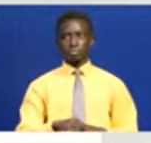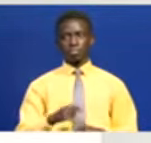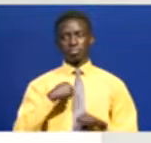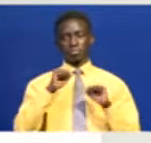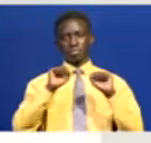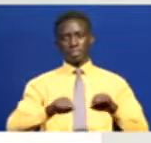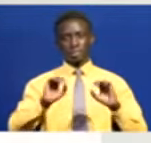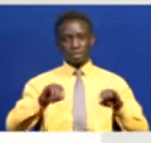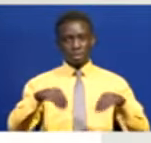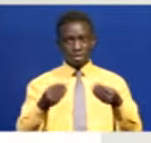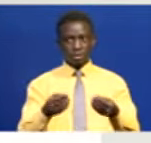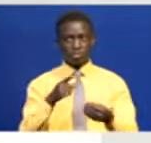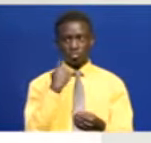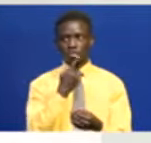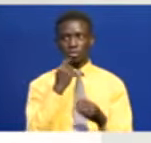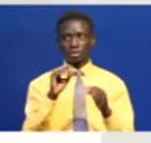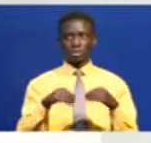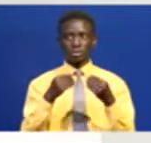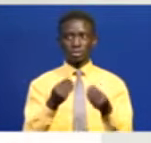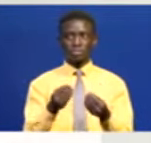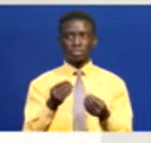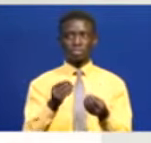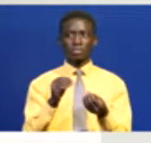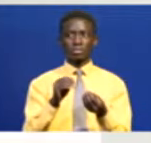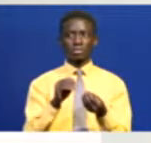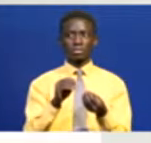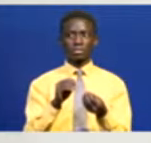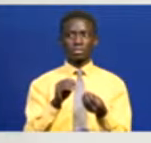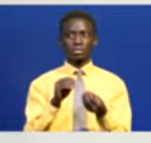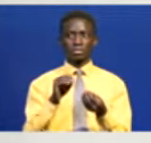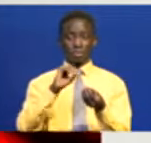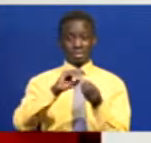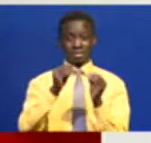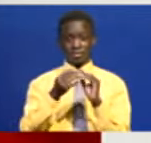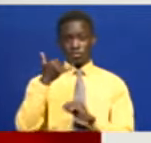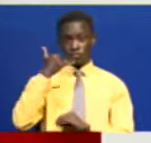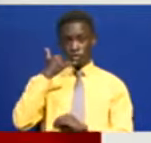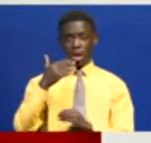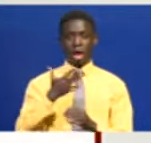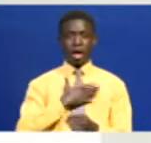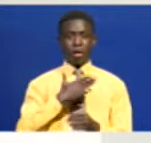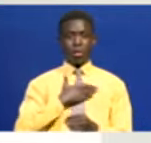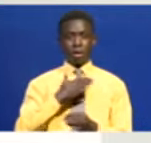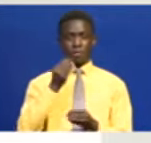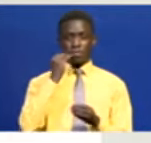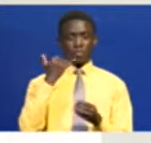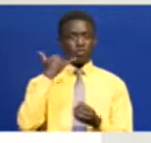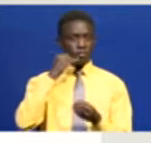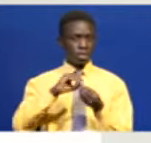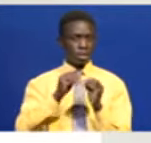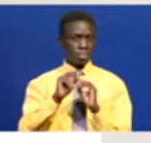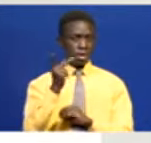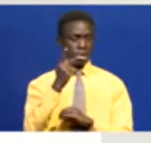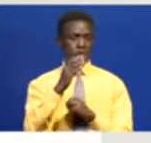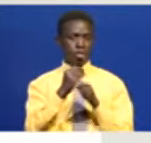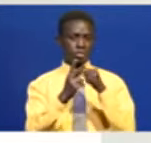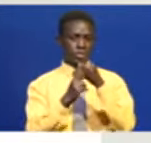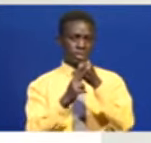give the telephone they can look yes. at. Mm-hmm. Our telephone number for Kenya is